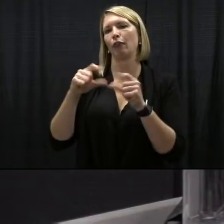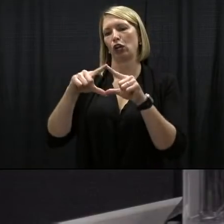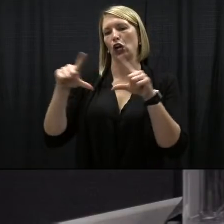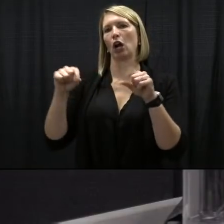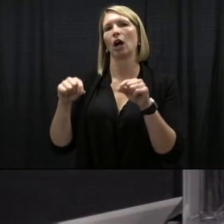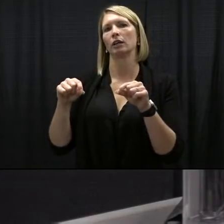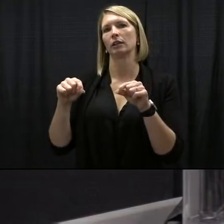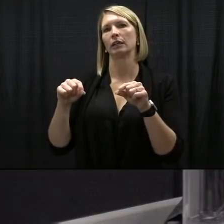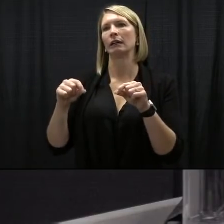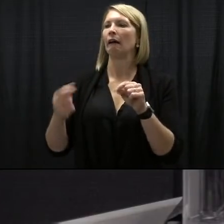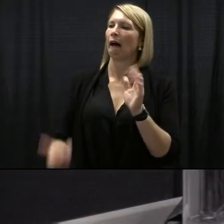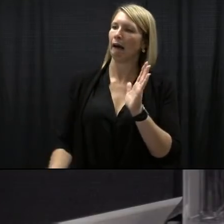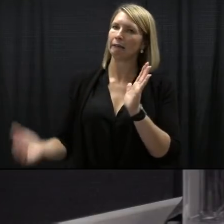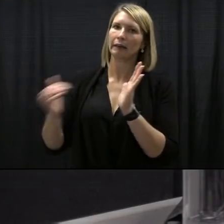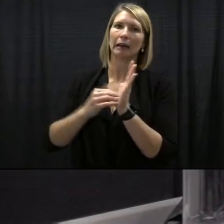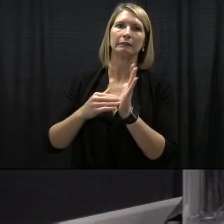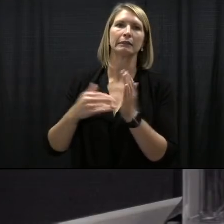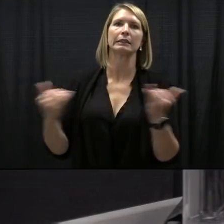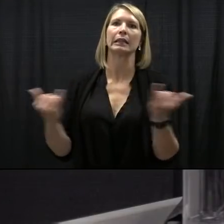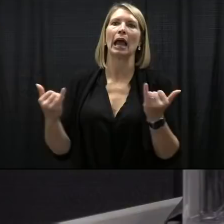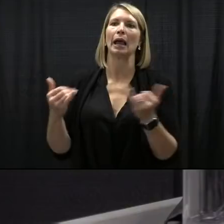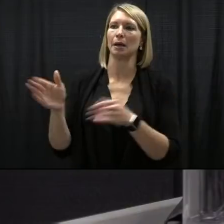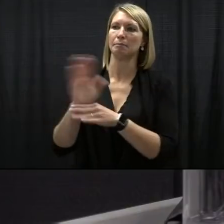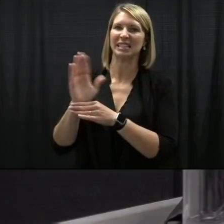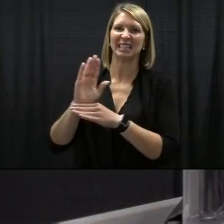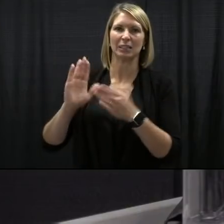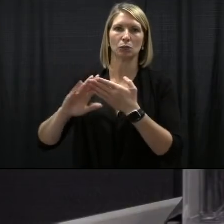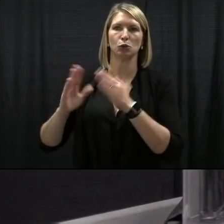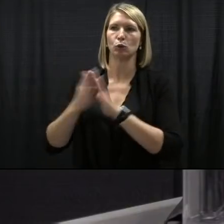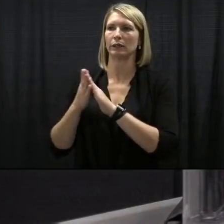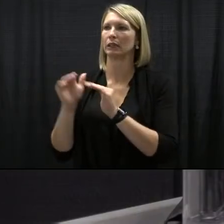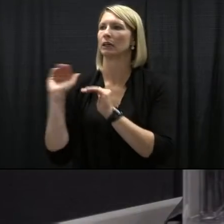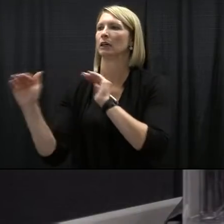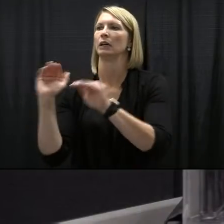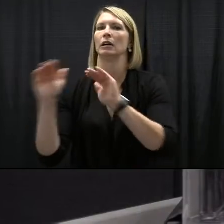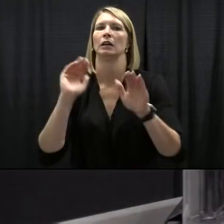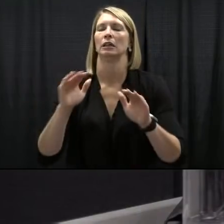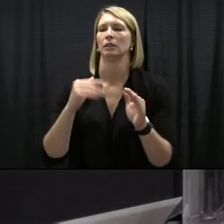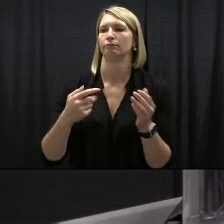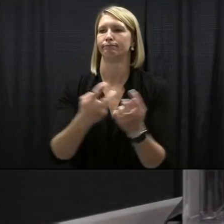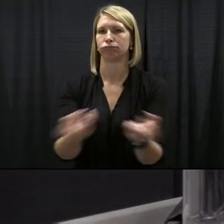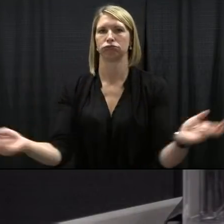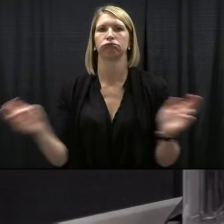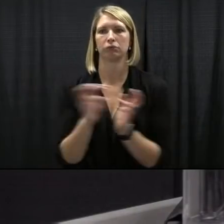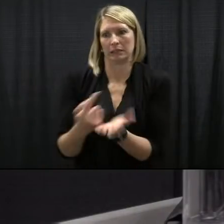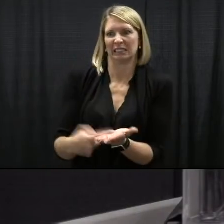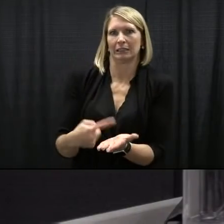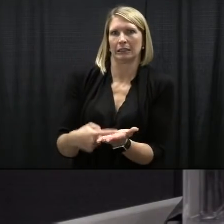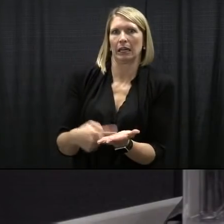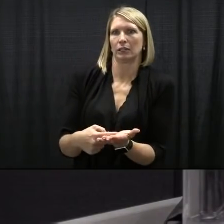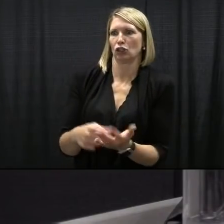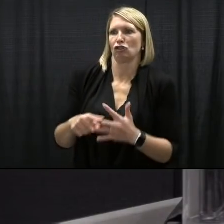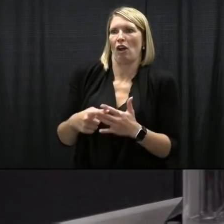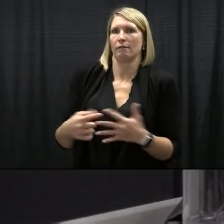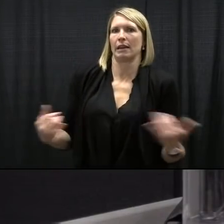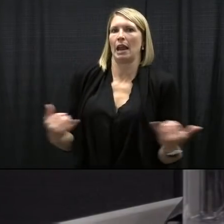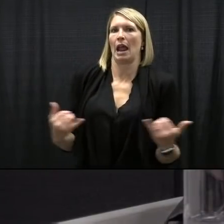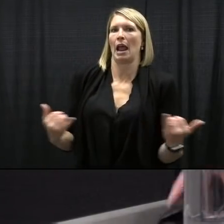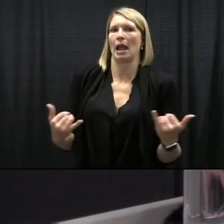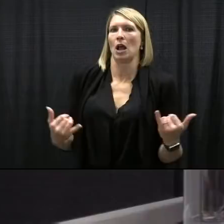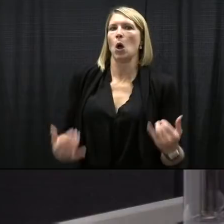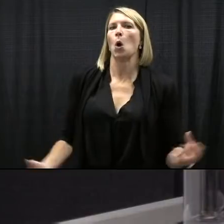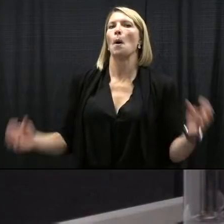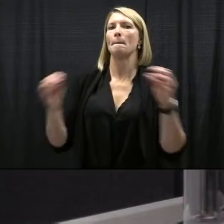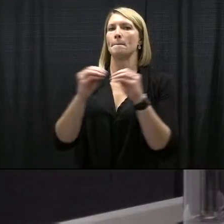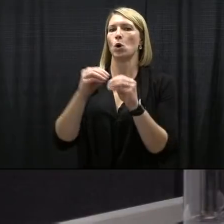we will have a fulsome set of information next week when the app stores launch our apps for the Apple and Android